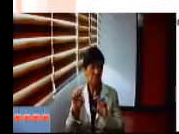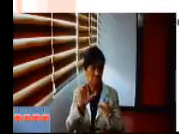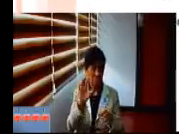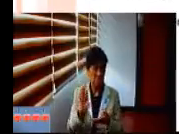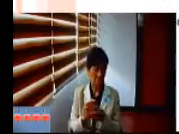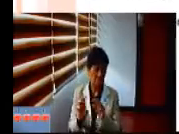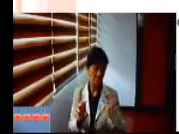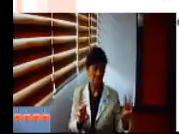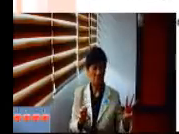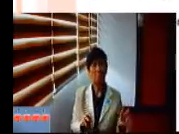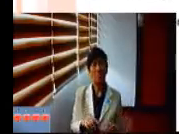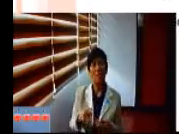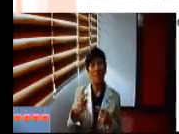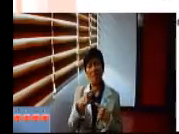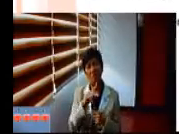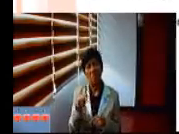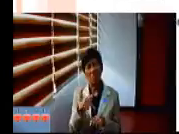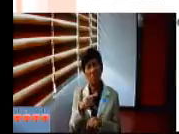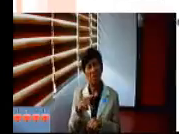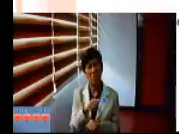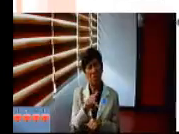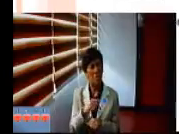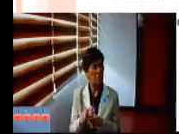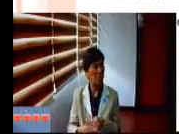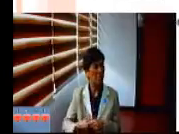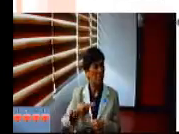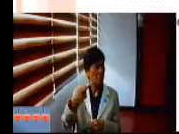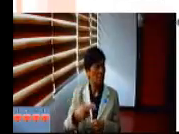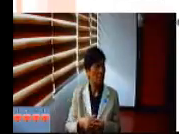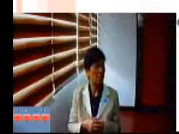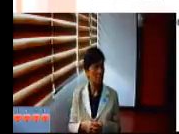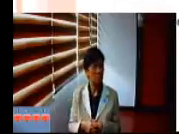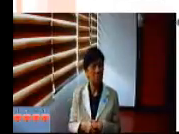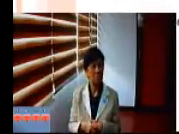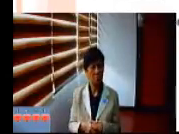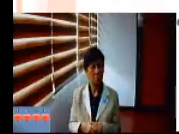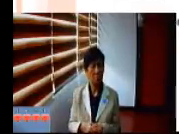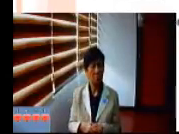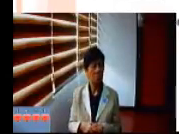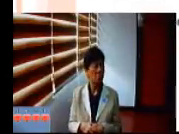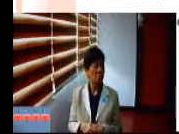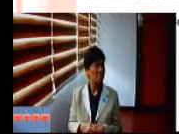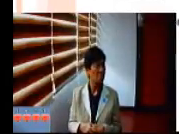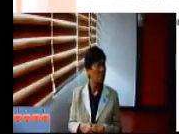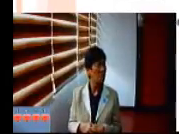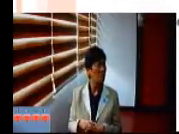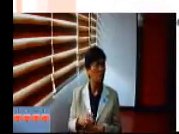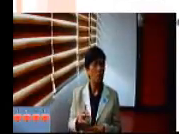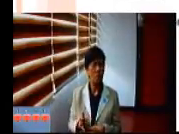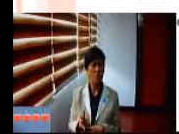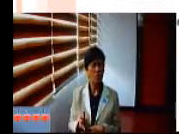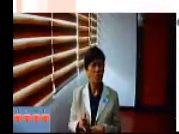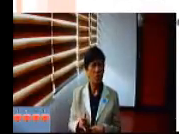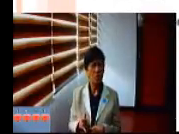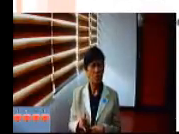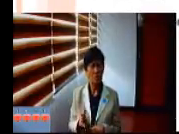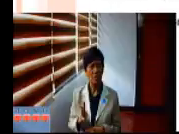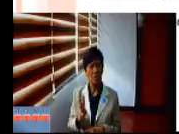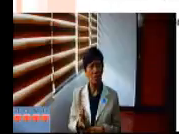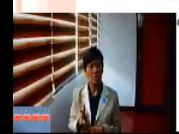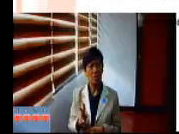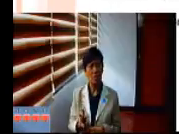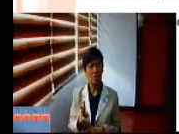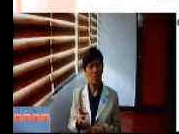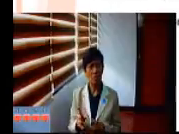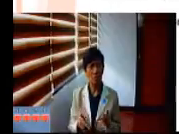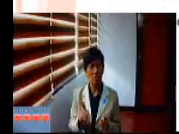Philippine rice. Po 40 lang po kami sa NFRDI. 40. Yung iba nasa aquaculture, yung iba